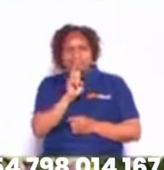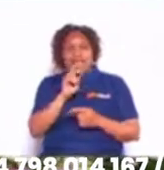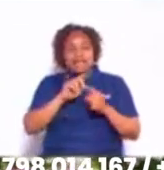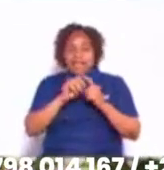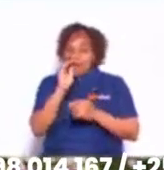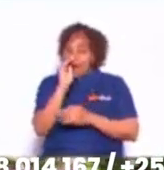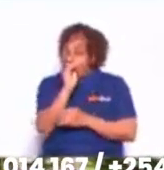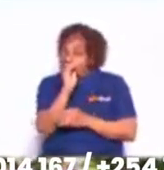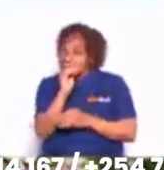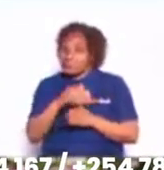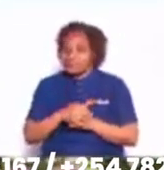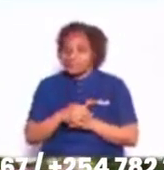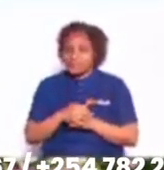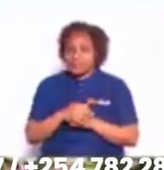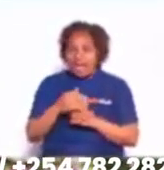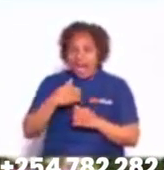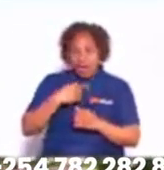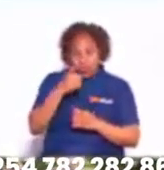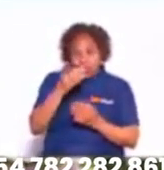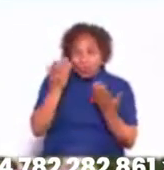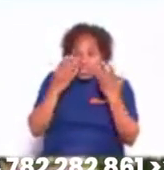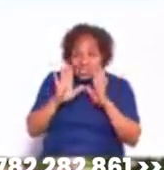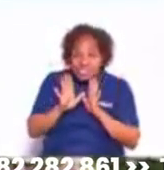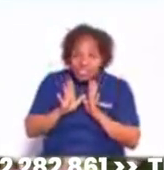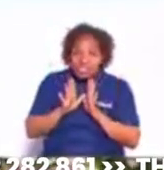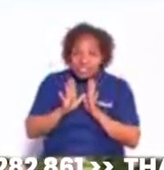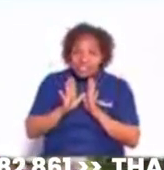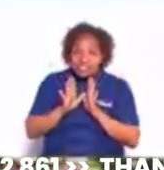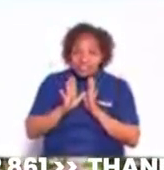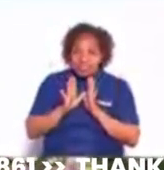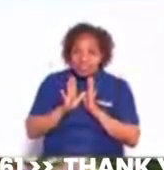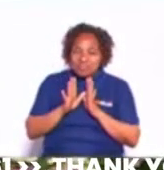ask him, have you finished?